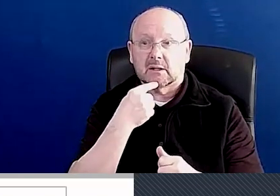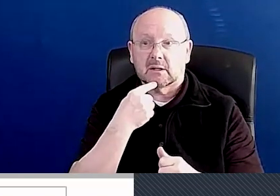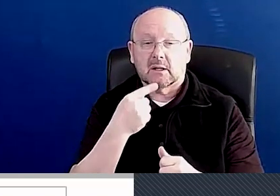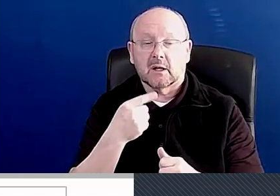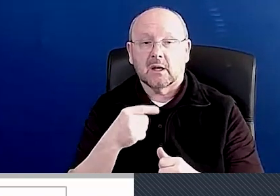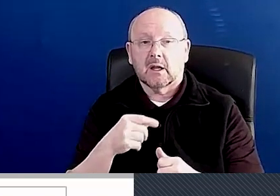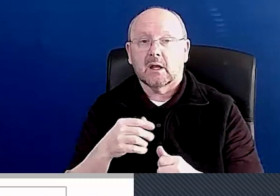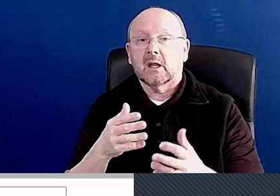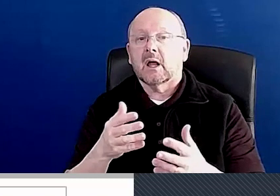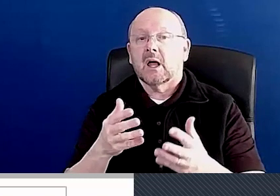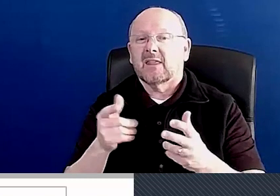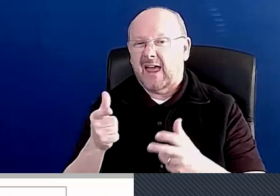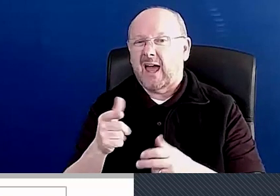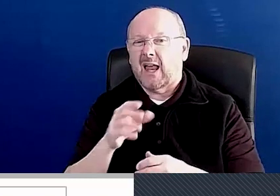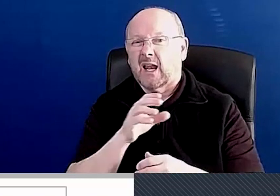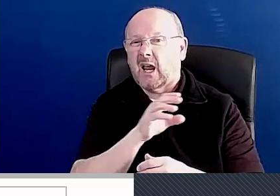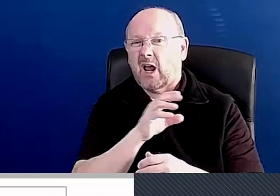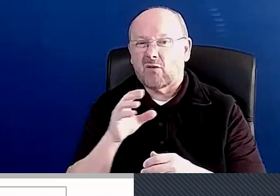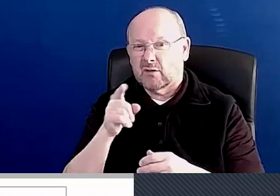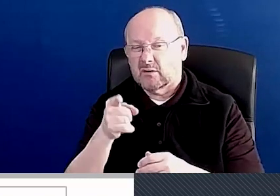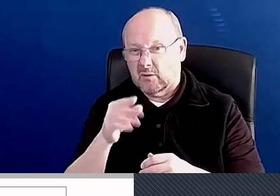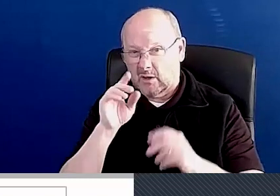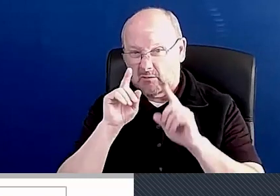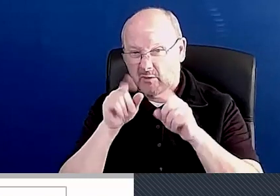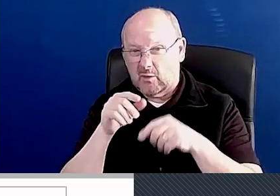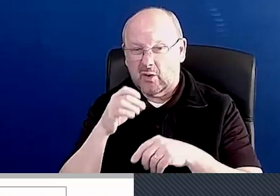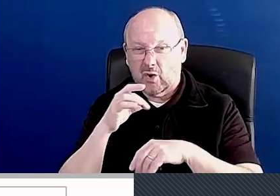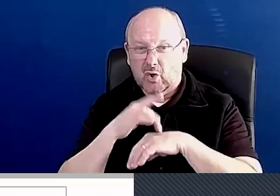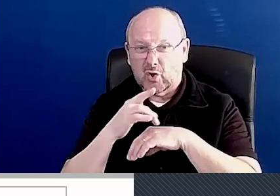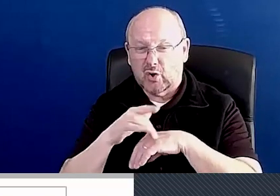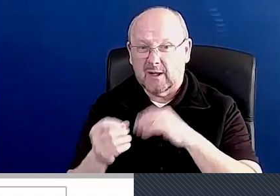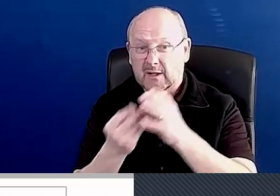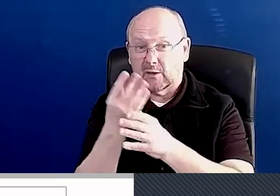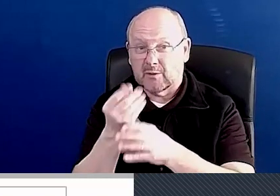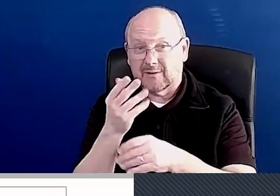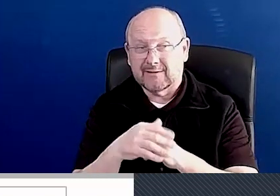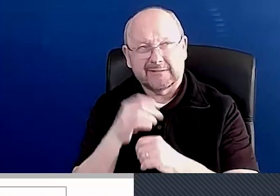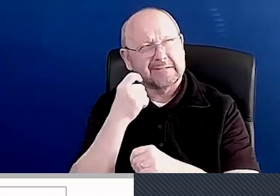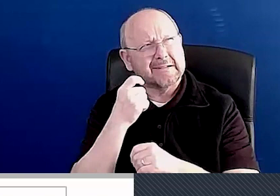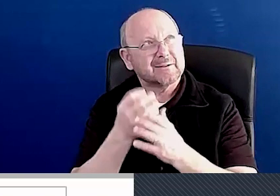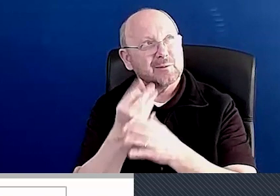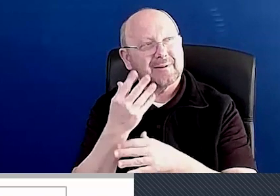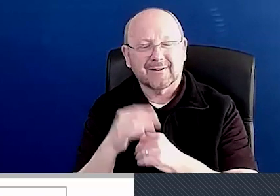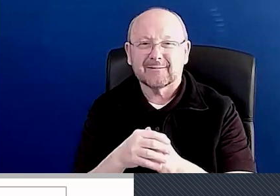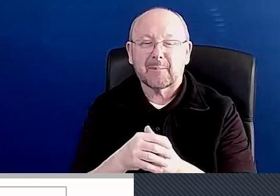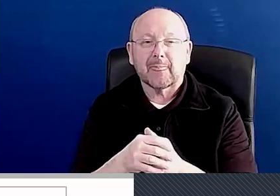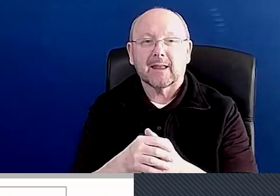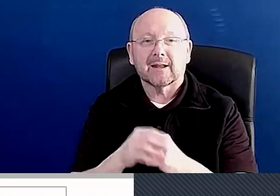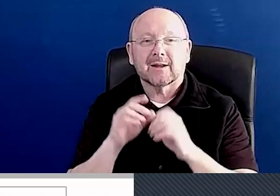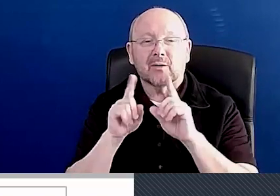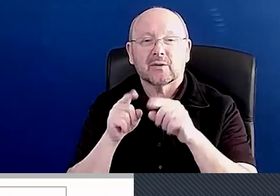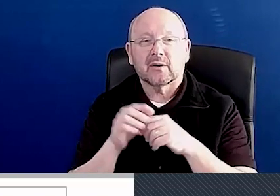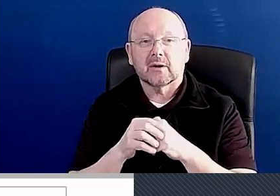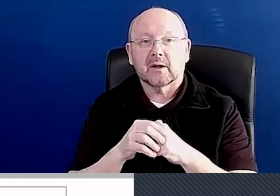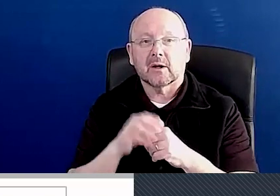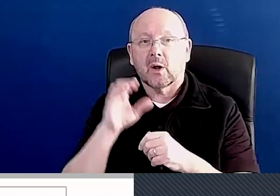recognition at that conference. We went to a conference early last spring. It feels weird to already say last spring, but last spring we went to a conference in